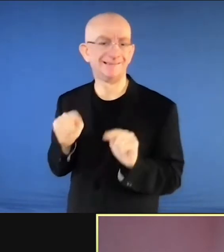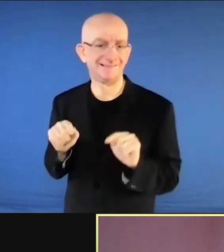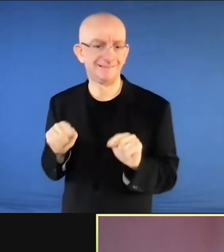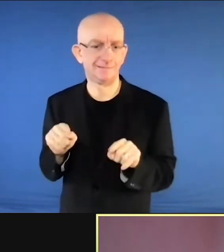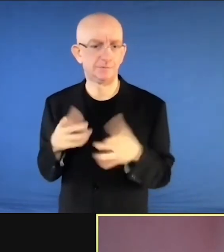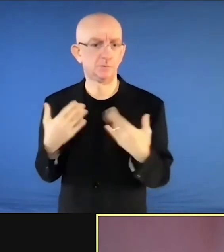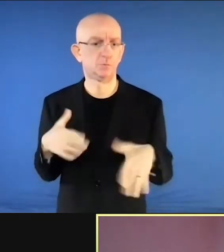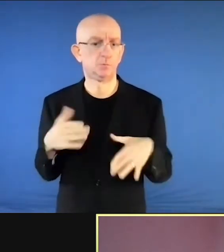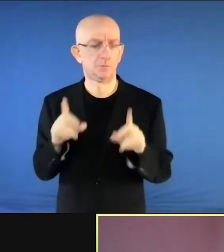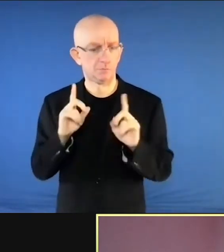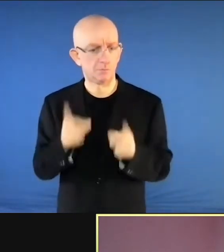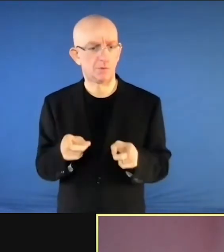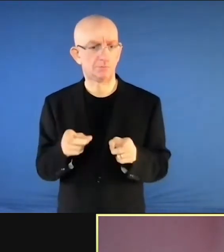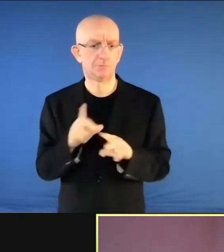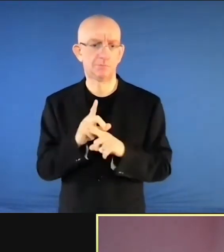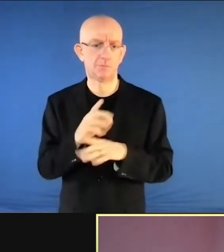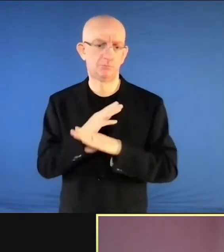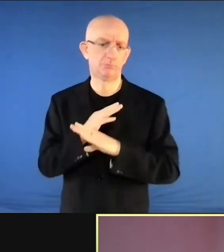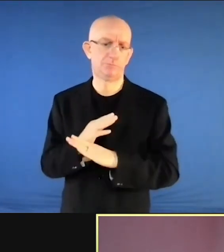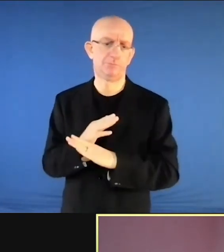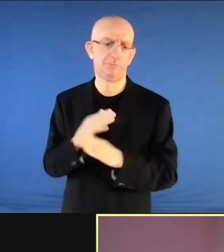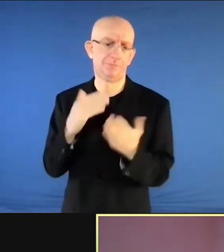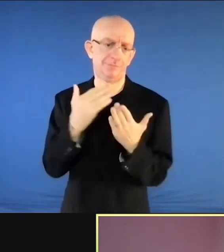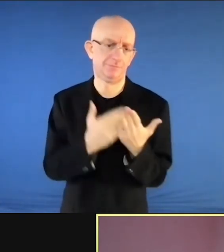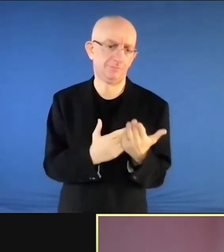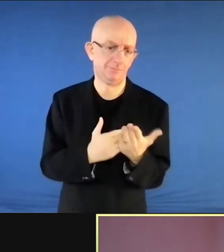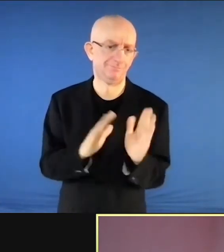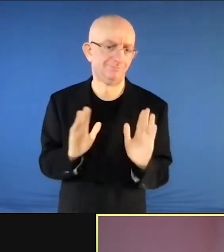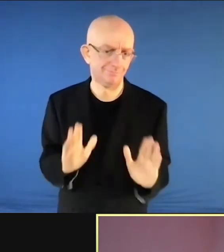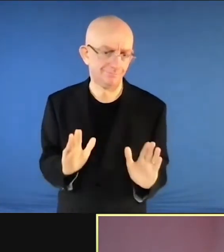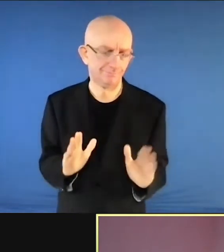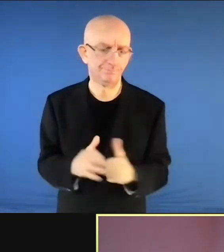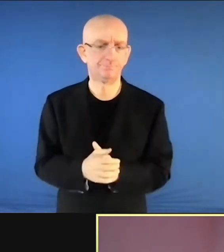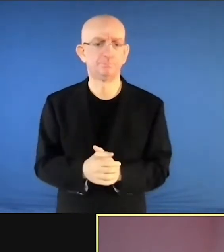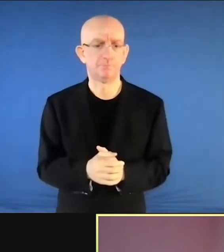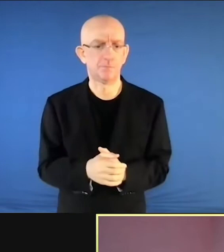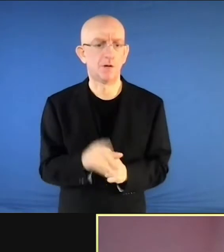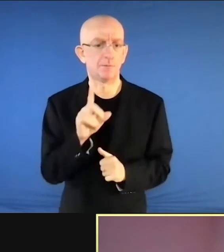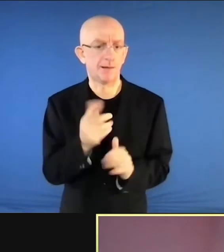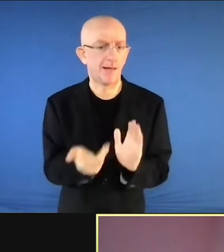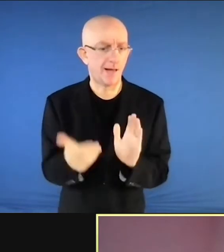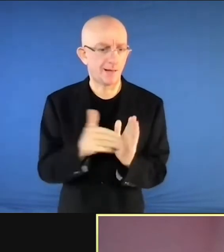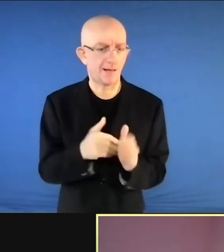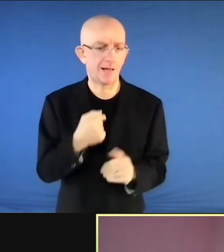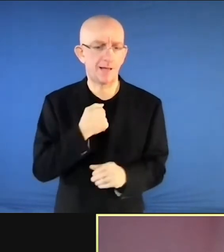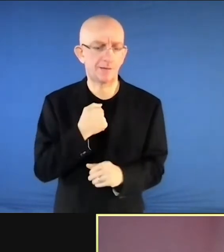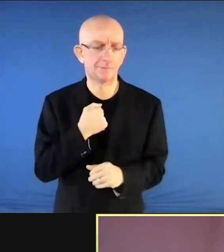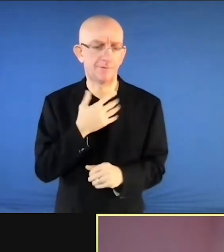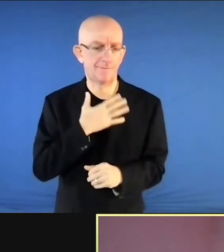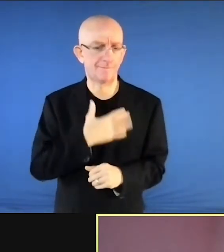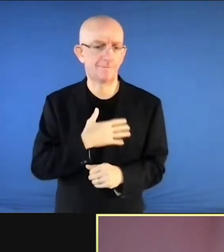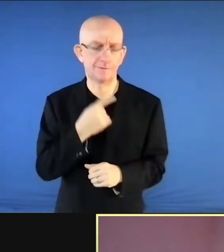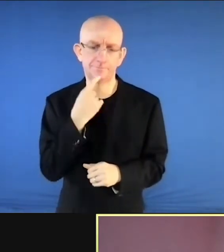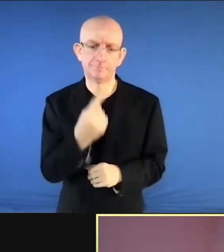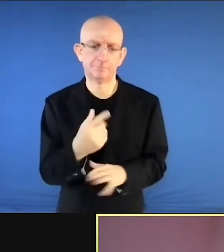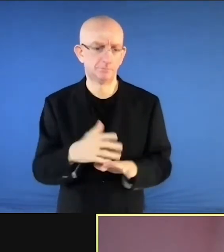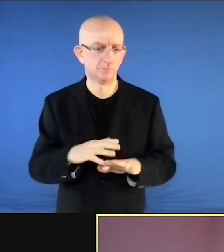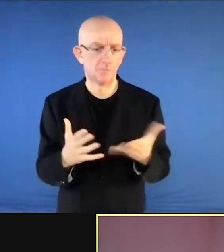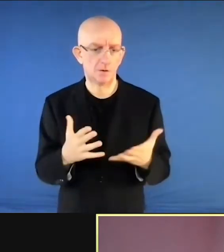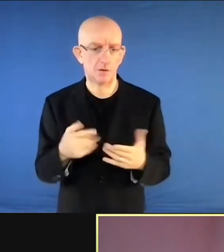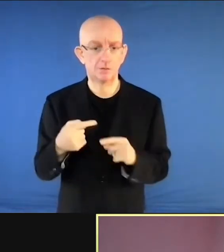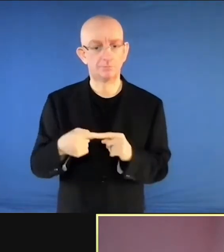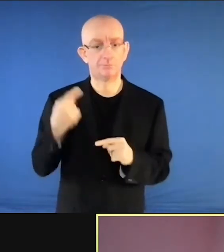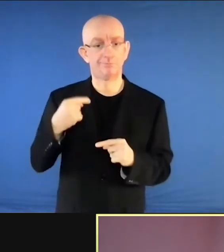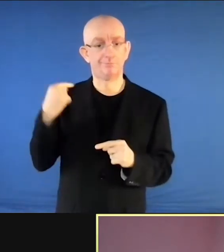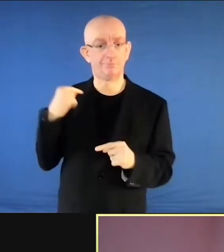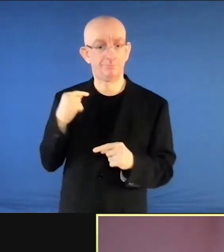re-emphasize and stress the earlier point that our colleague Jeff made with regards to taking a